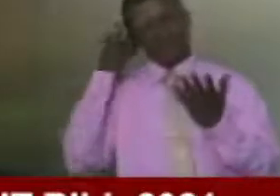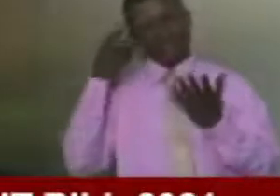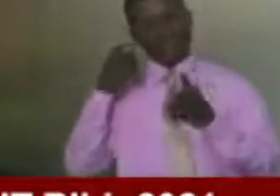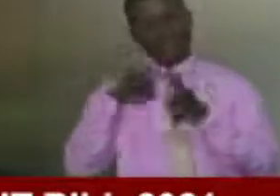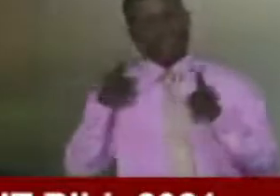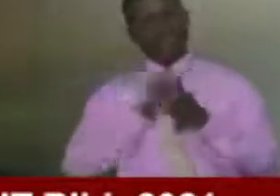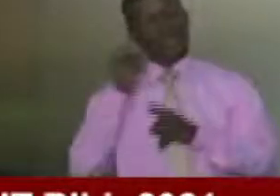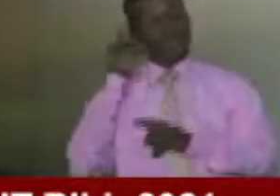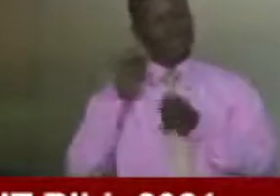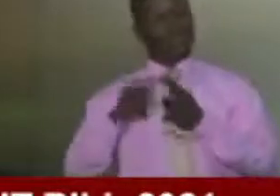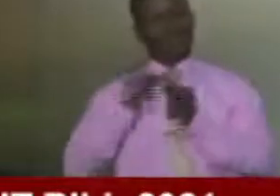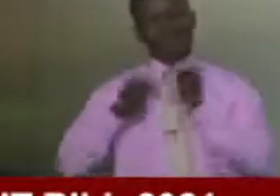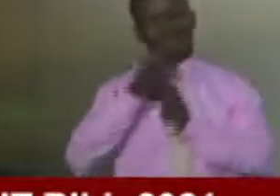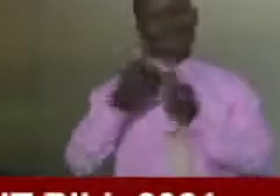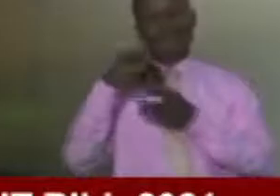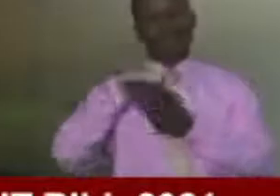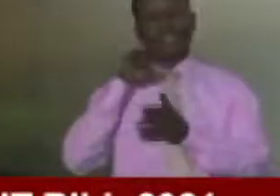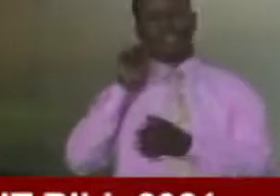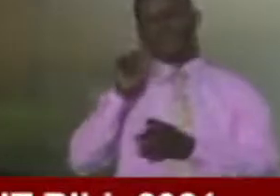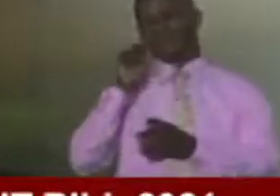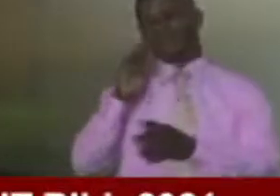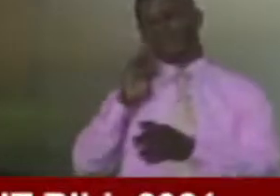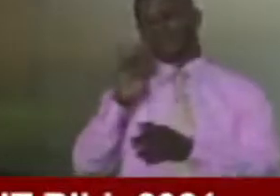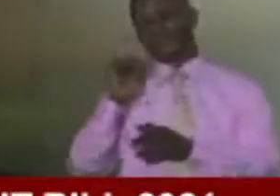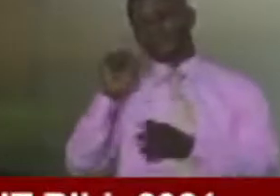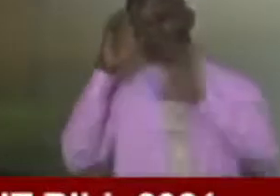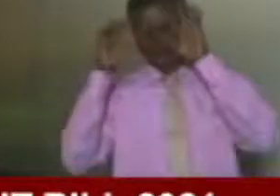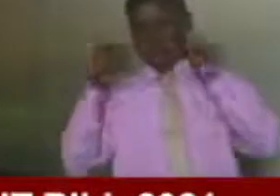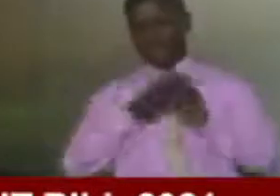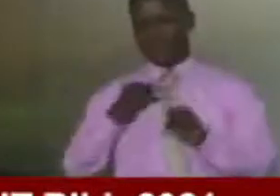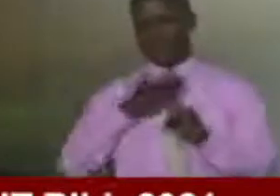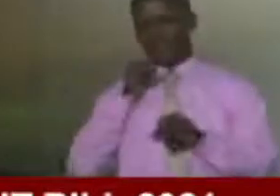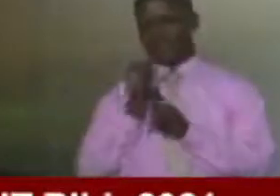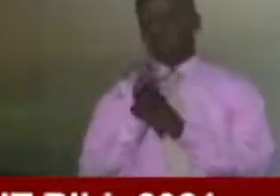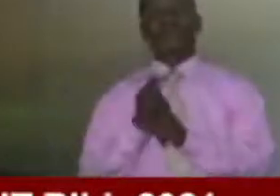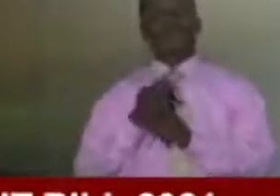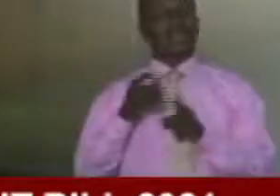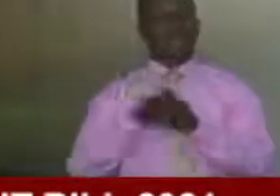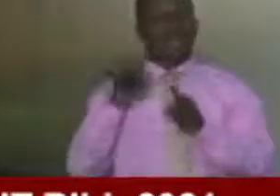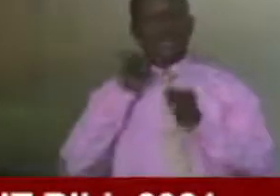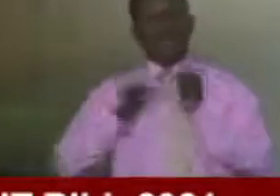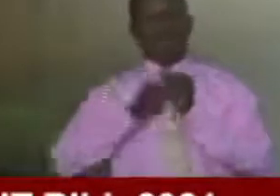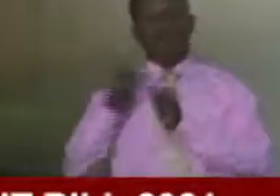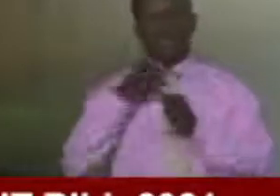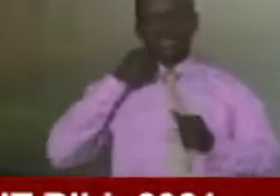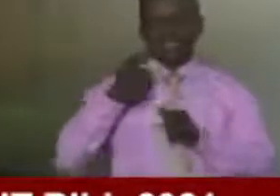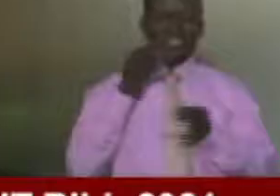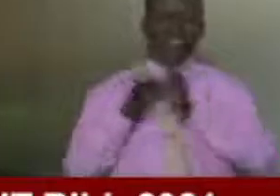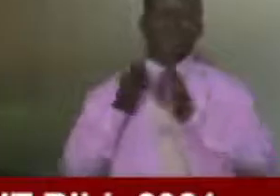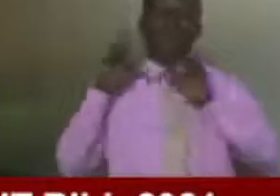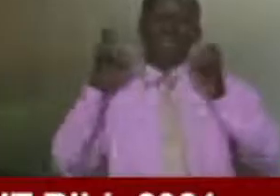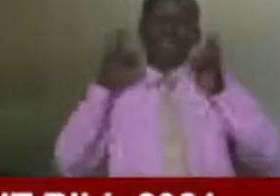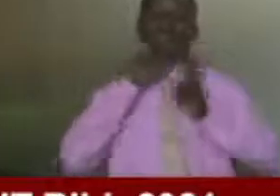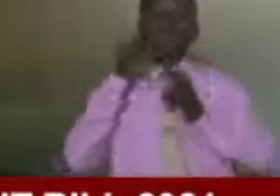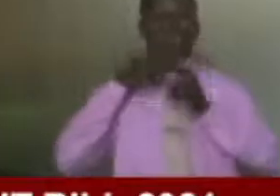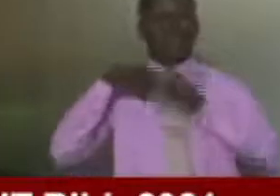everybody, including the NBA president as well as my sister, you know, and it looked like everybody is saying, if the issue is just about direct